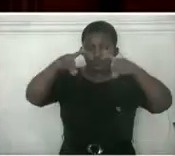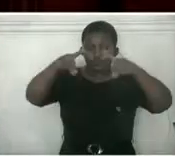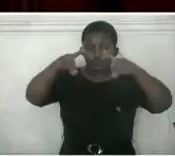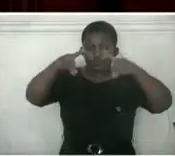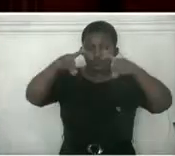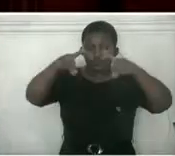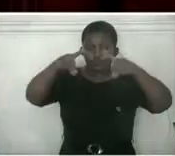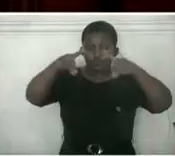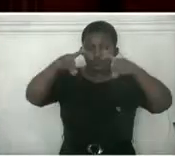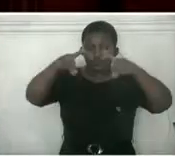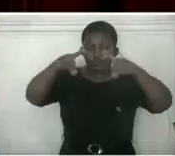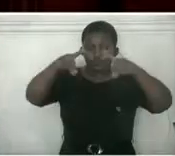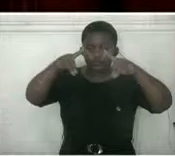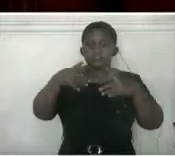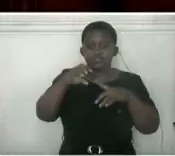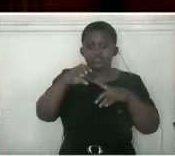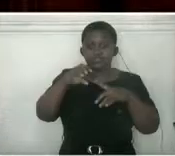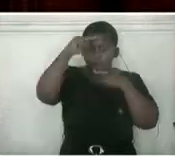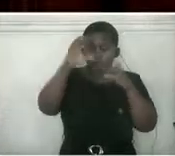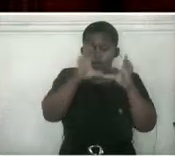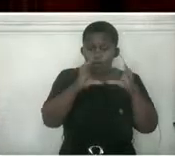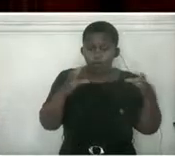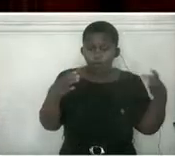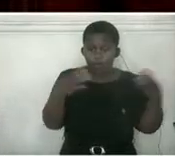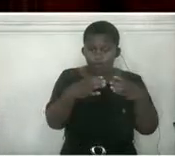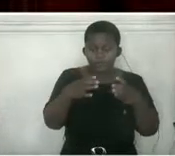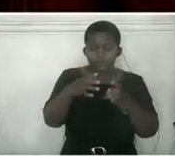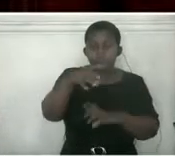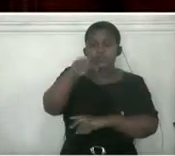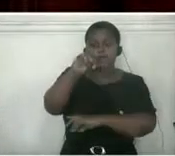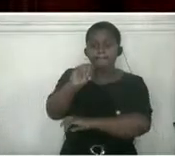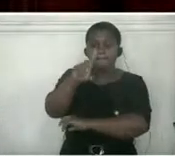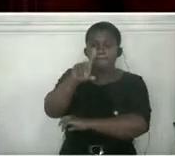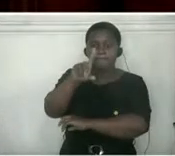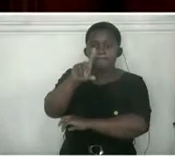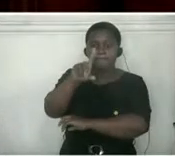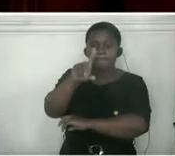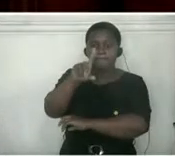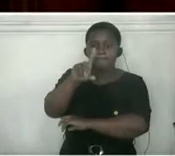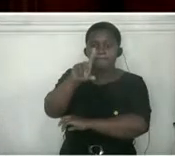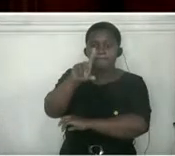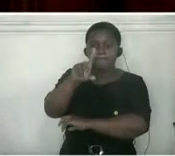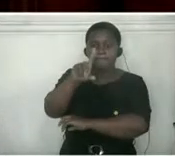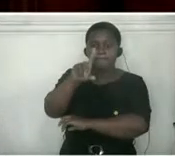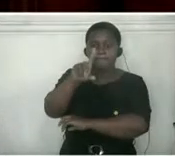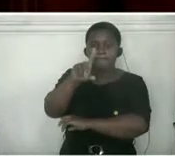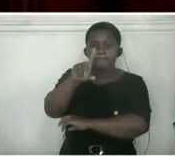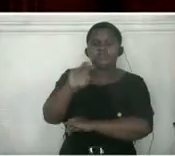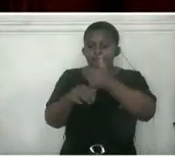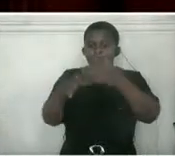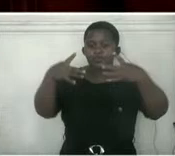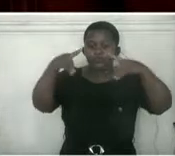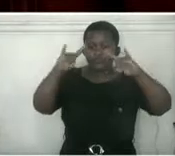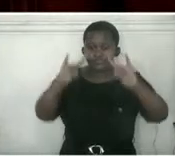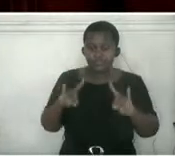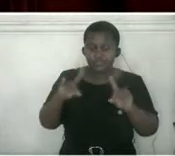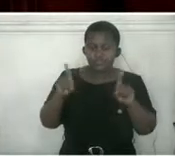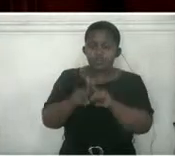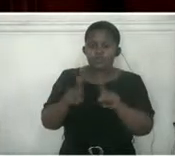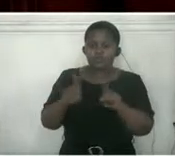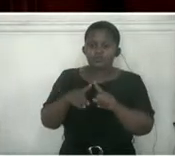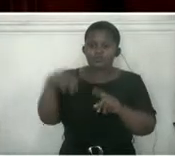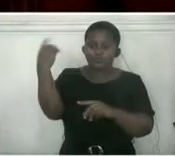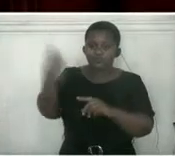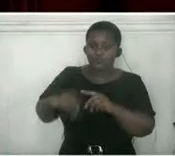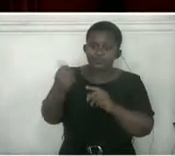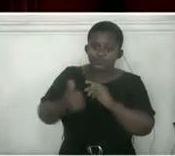of the chairs of all Mtombini, the deputy chair of chairs, chief whip